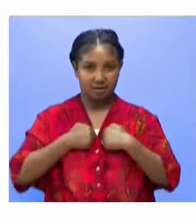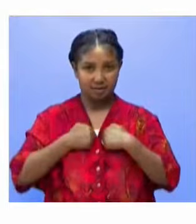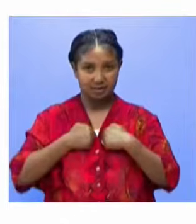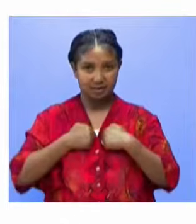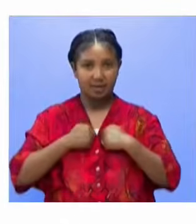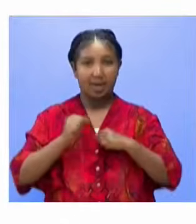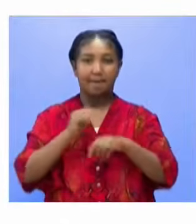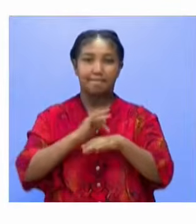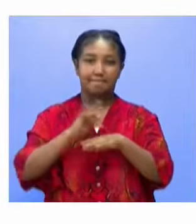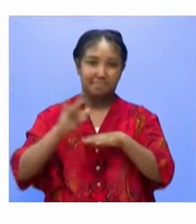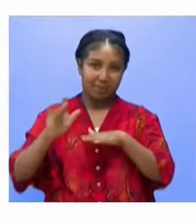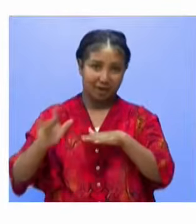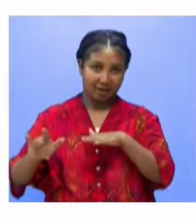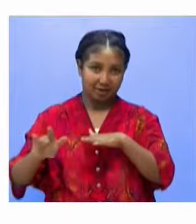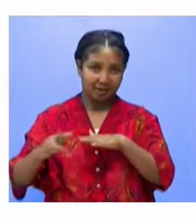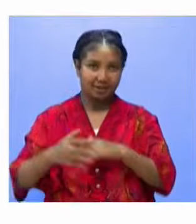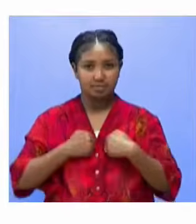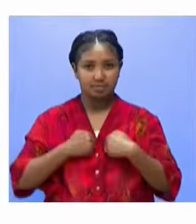blank